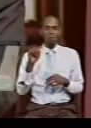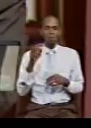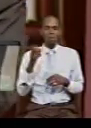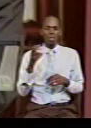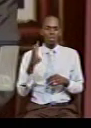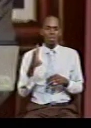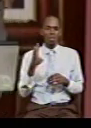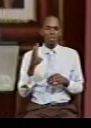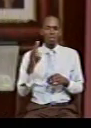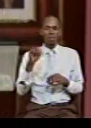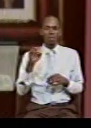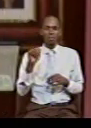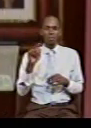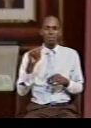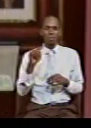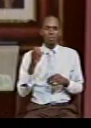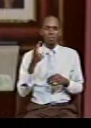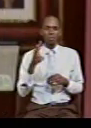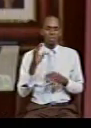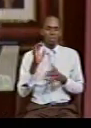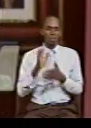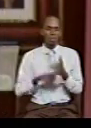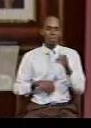Matthew chapter